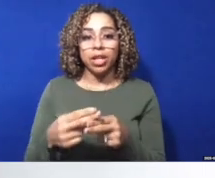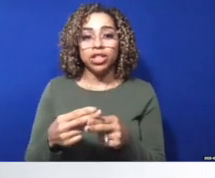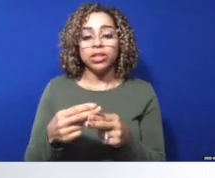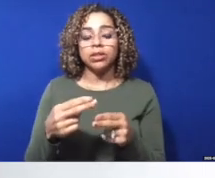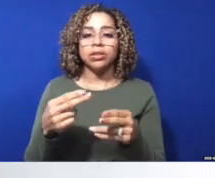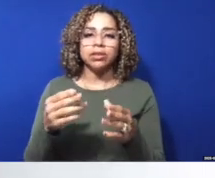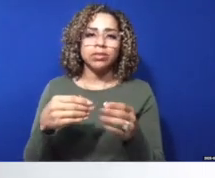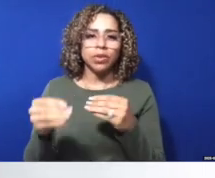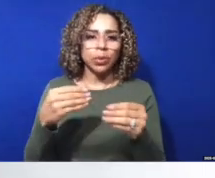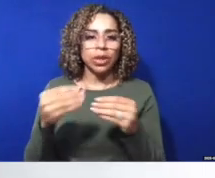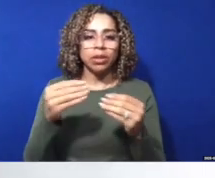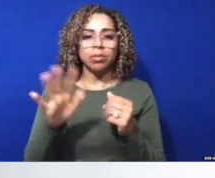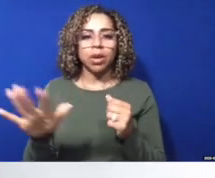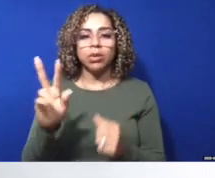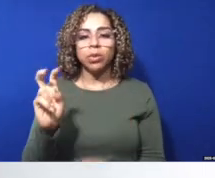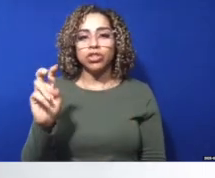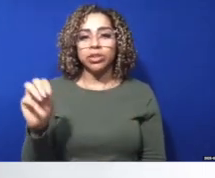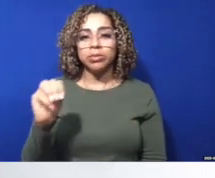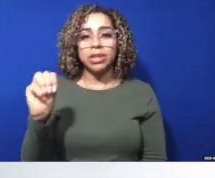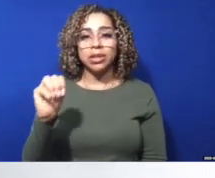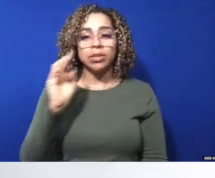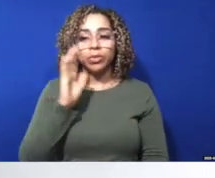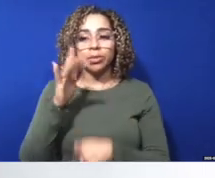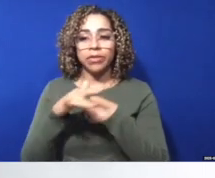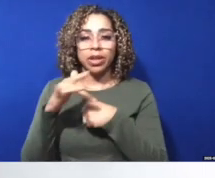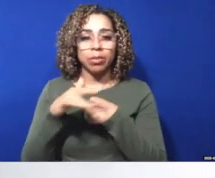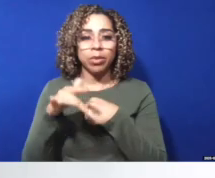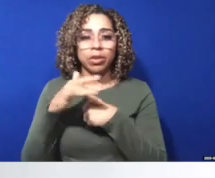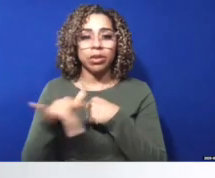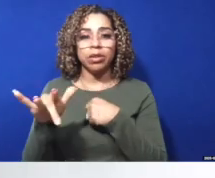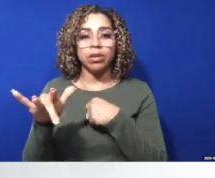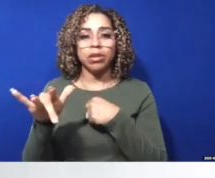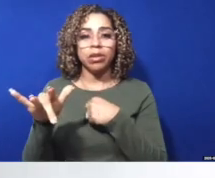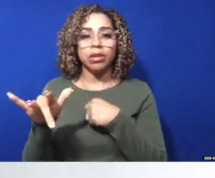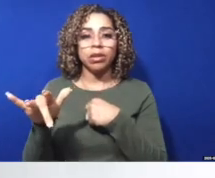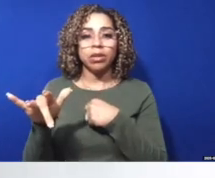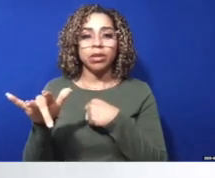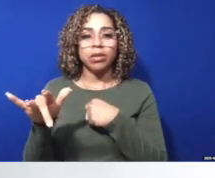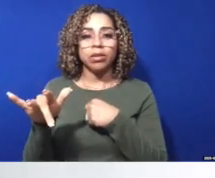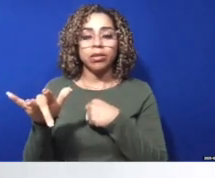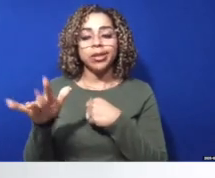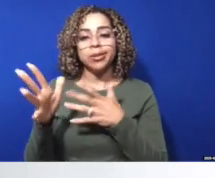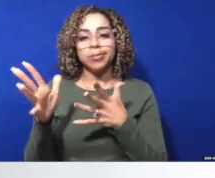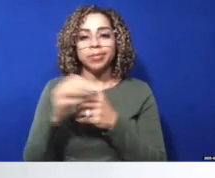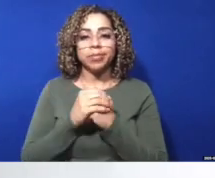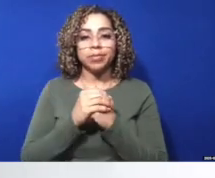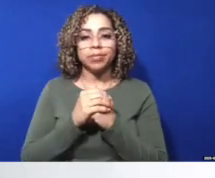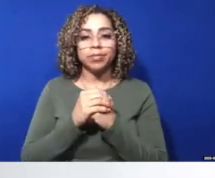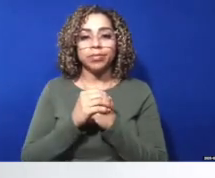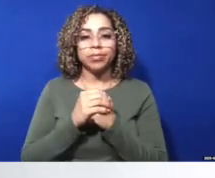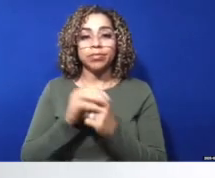200 million. That will be available of that money from those